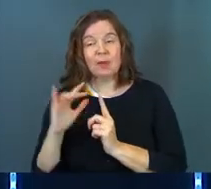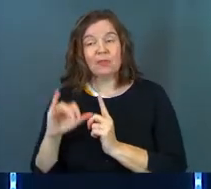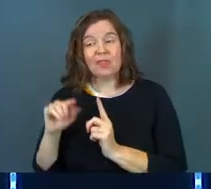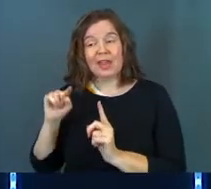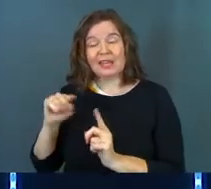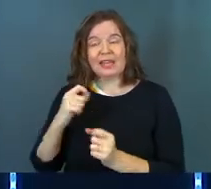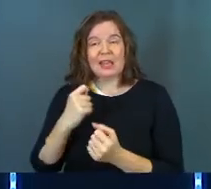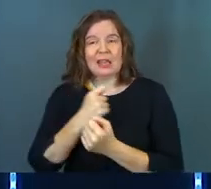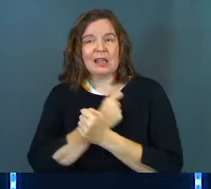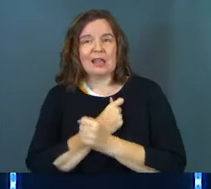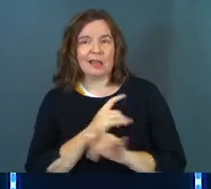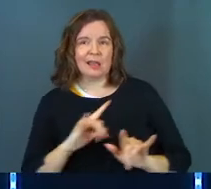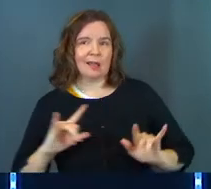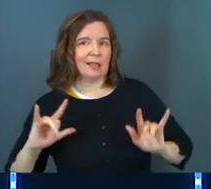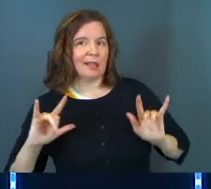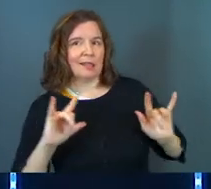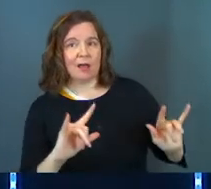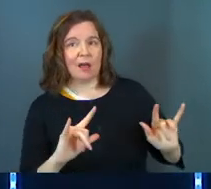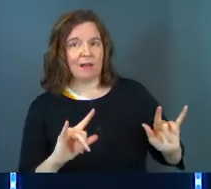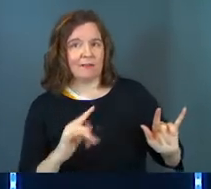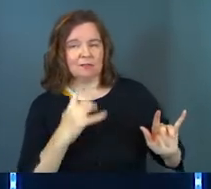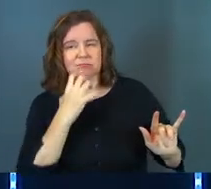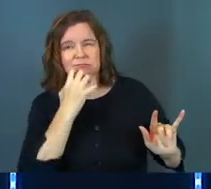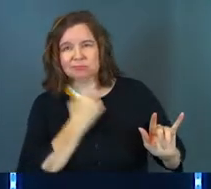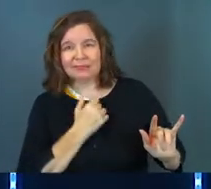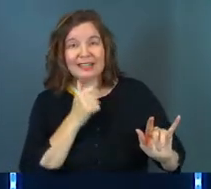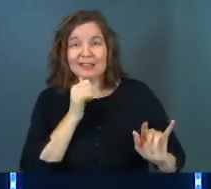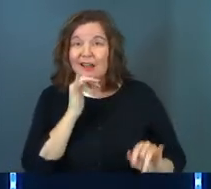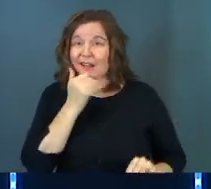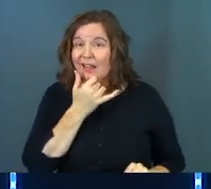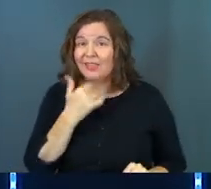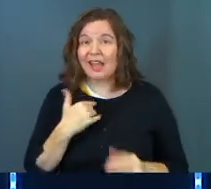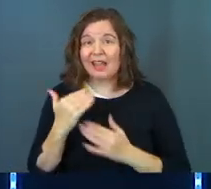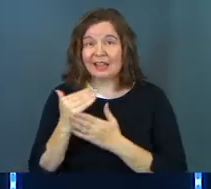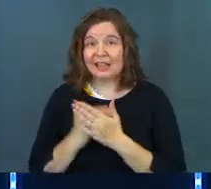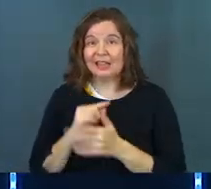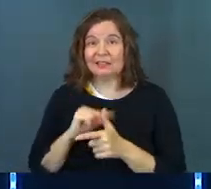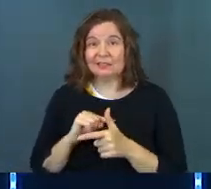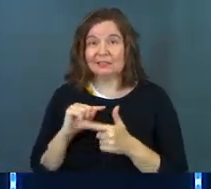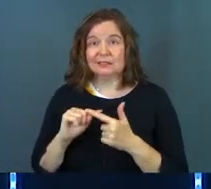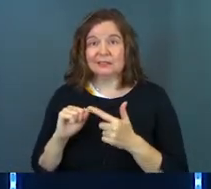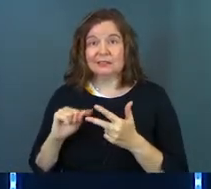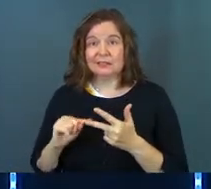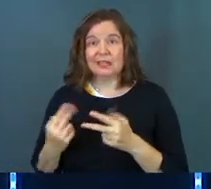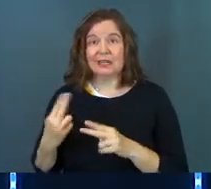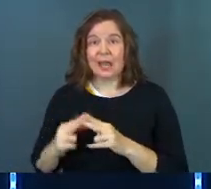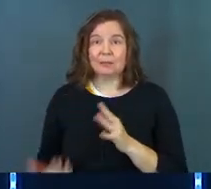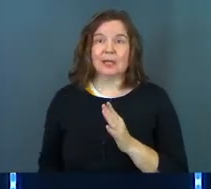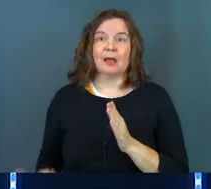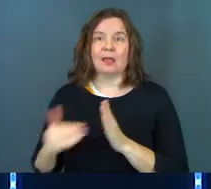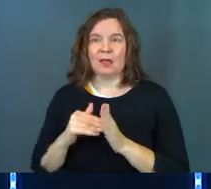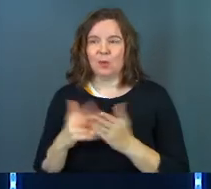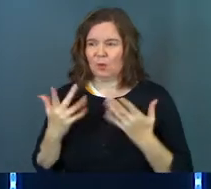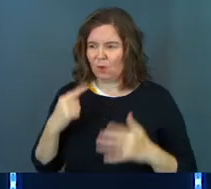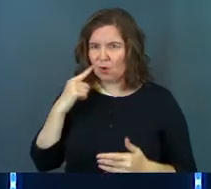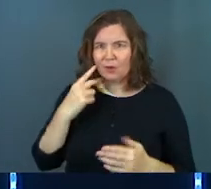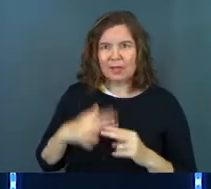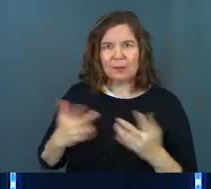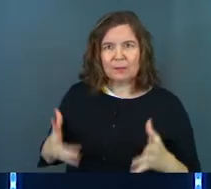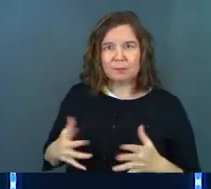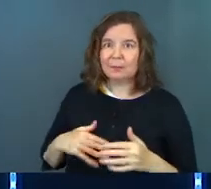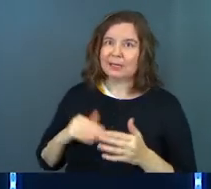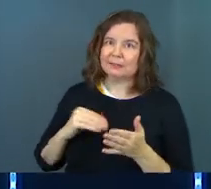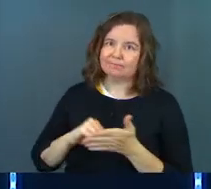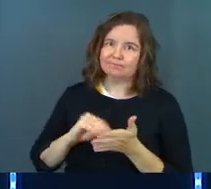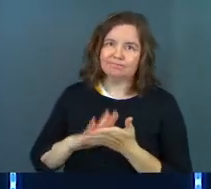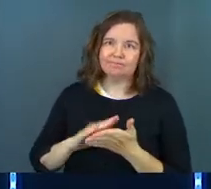fact that he loved them as individuals. It's not an accident. He lists all three names again. We've already heard their